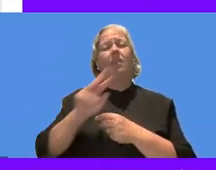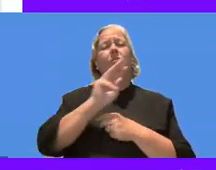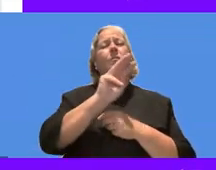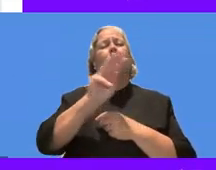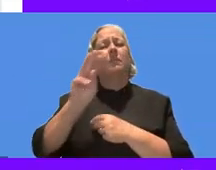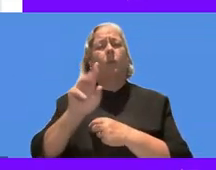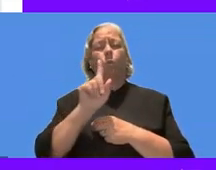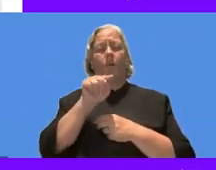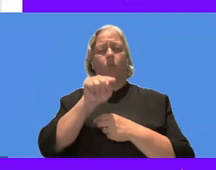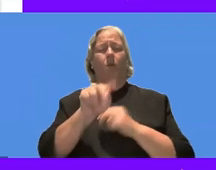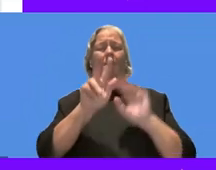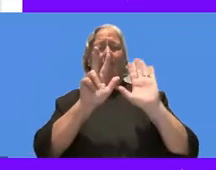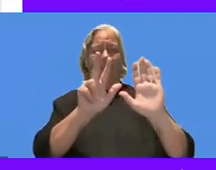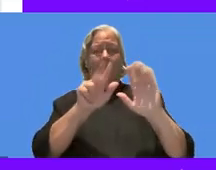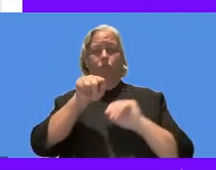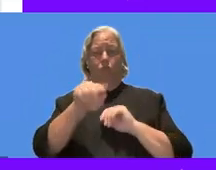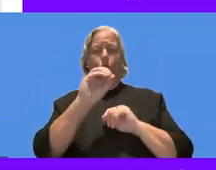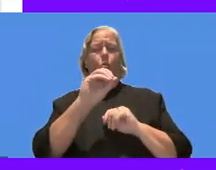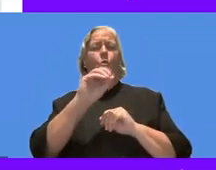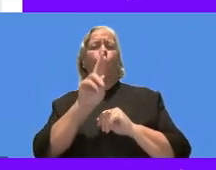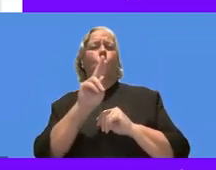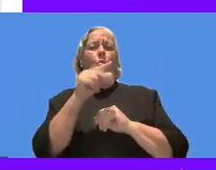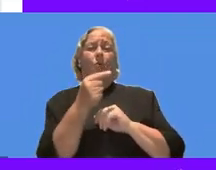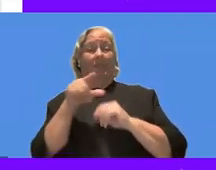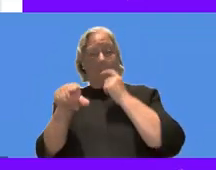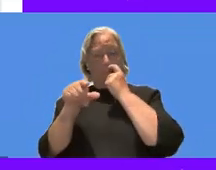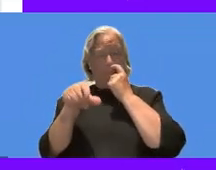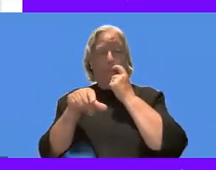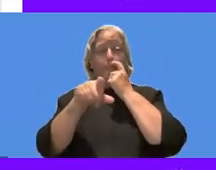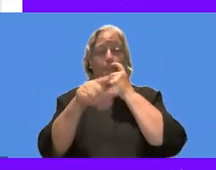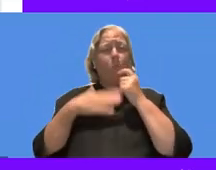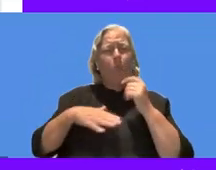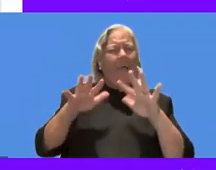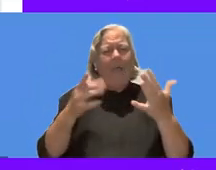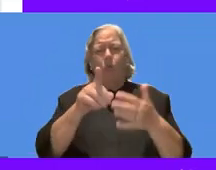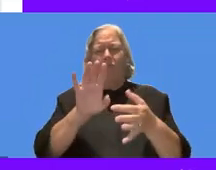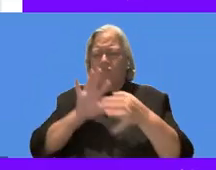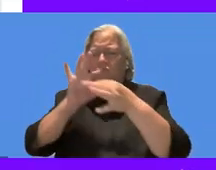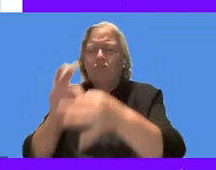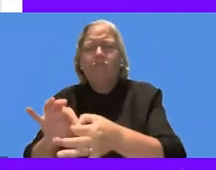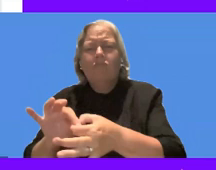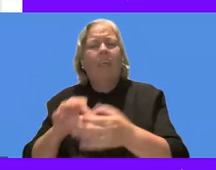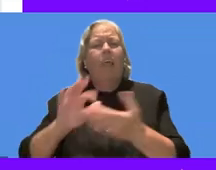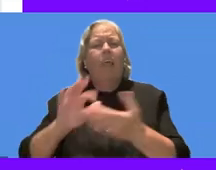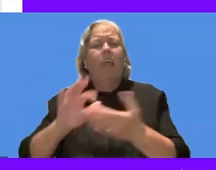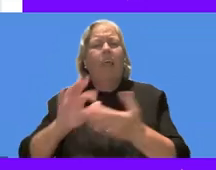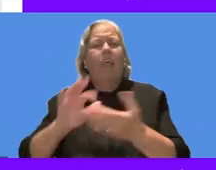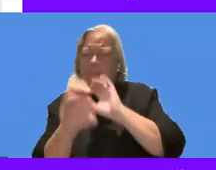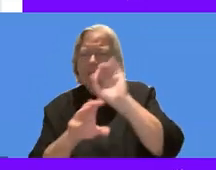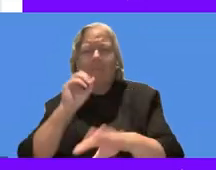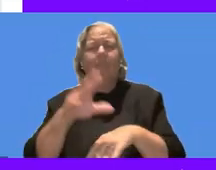www.1.8.org, where you can find various opportunities for engagement, including commitment mobilization, gathering perspectives of young people through